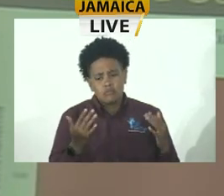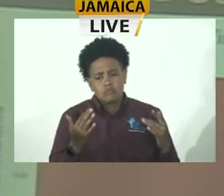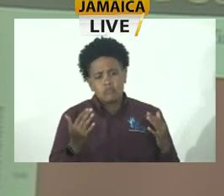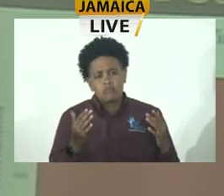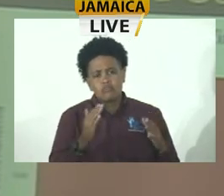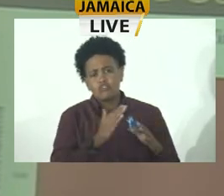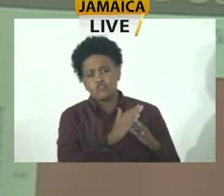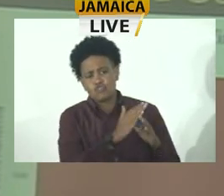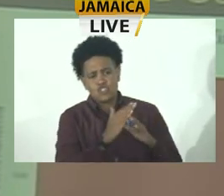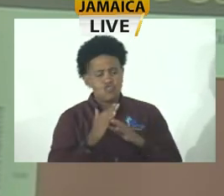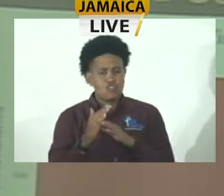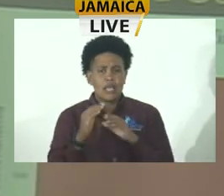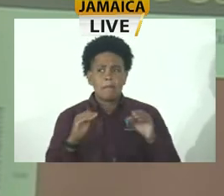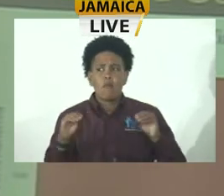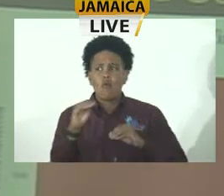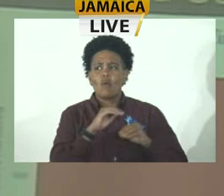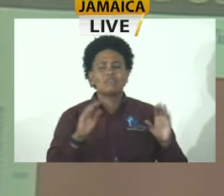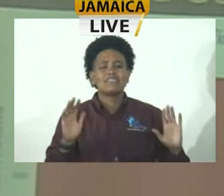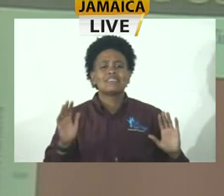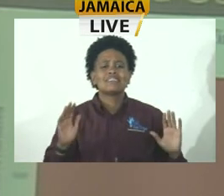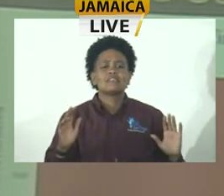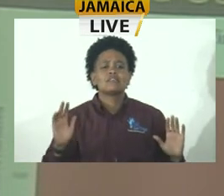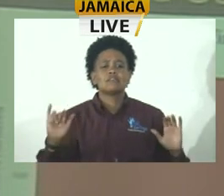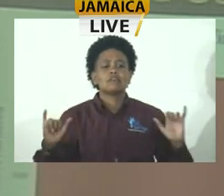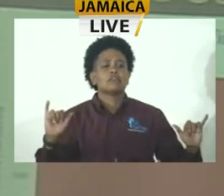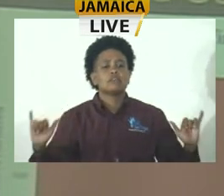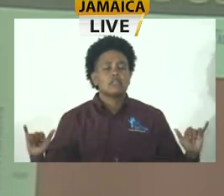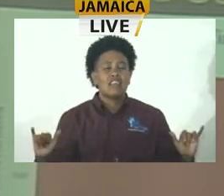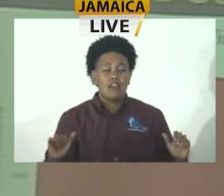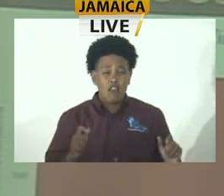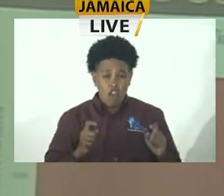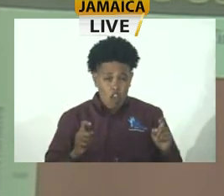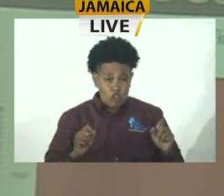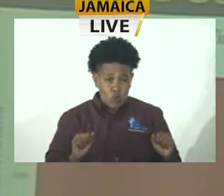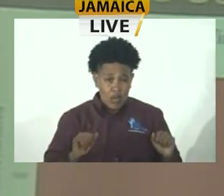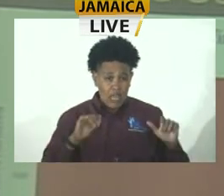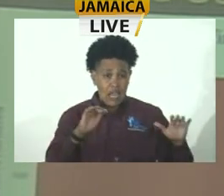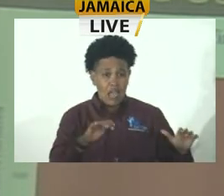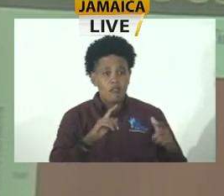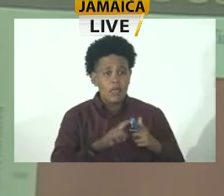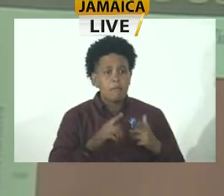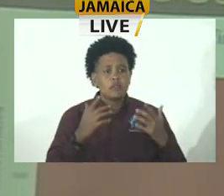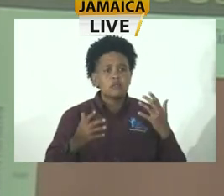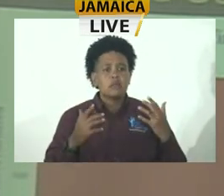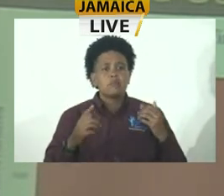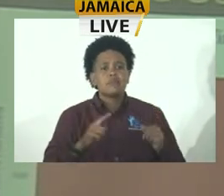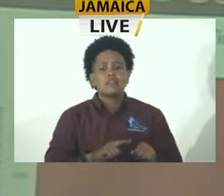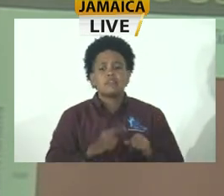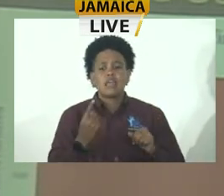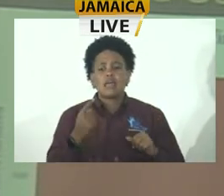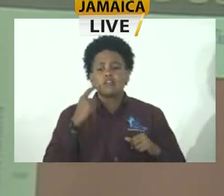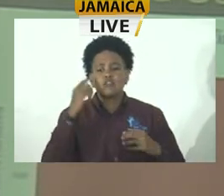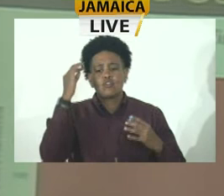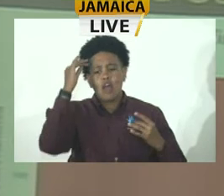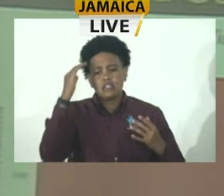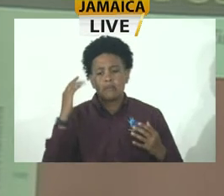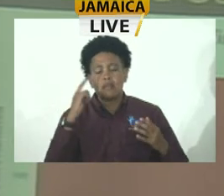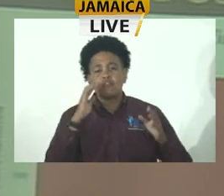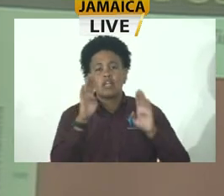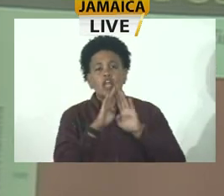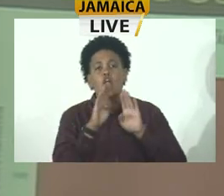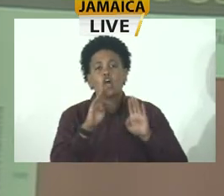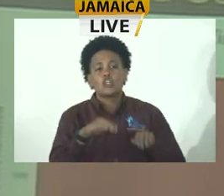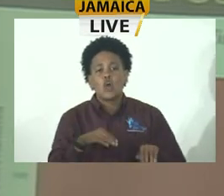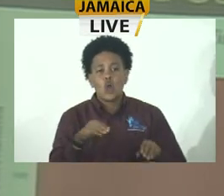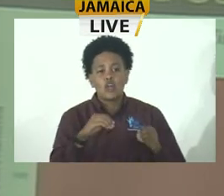restrict movement control gatherings and probably starting to contemplate a lot though